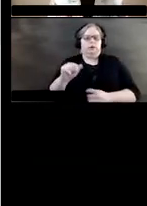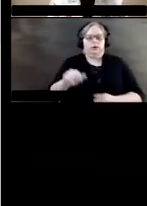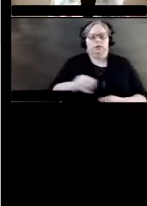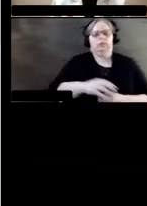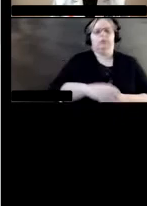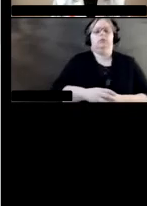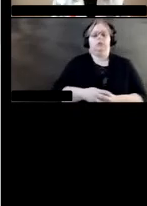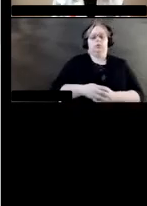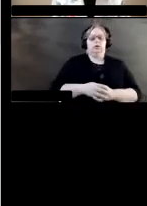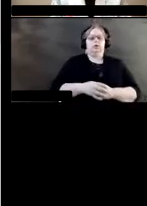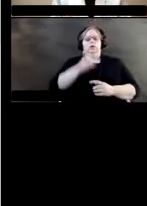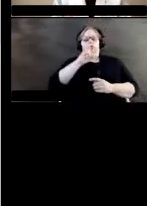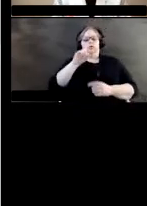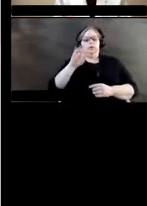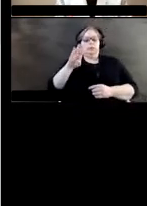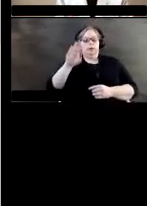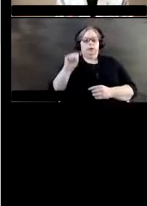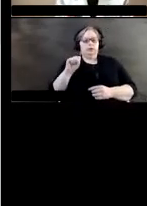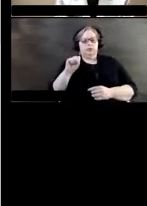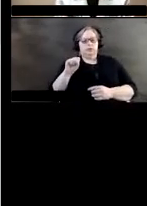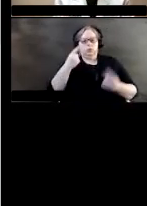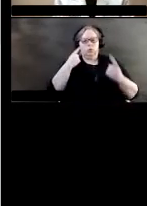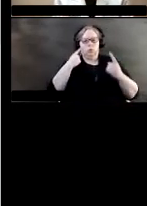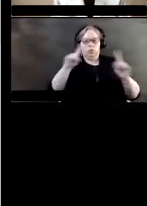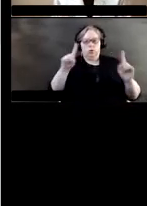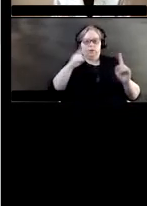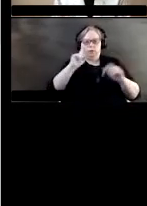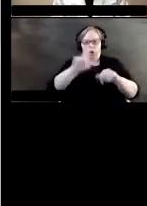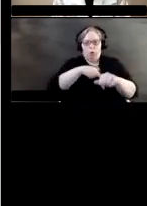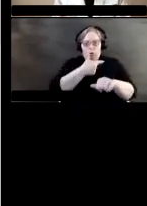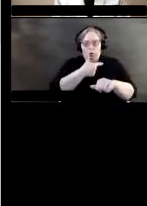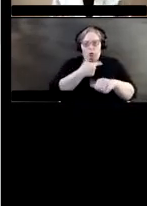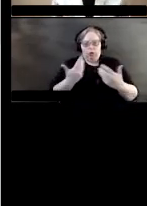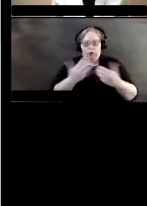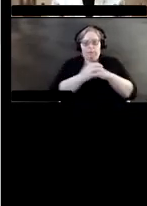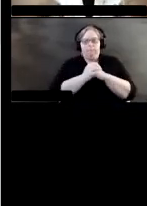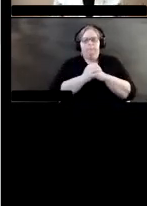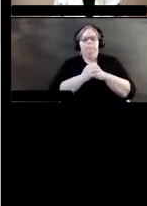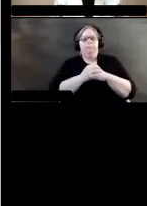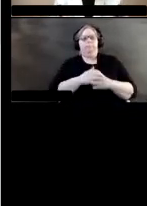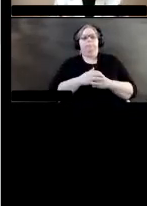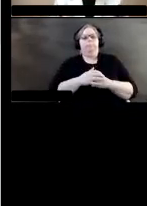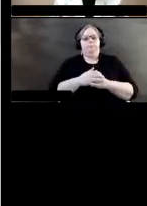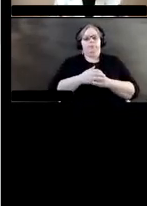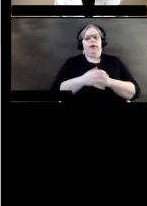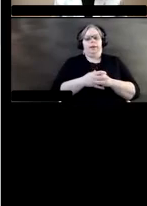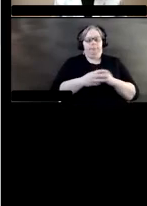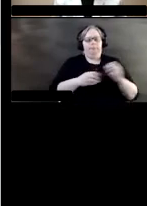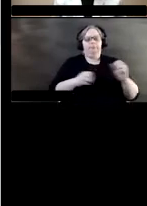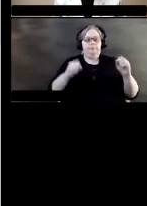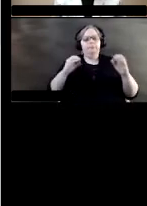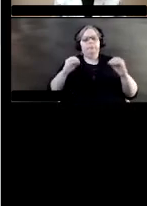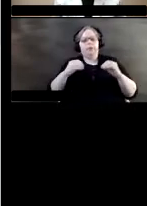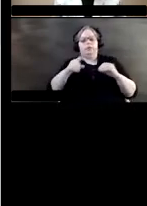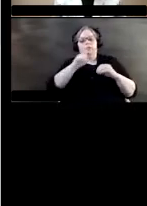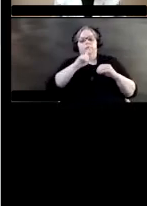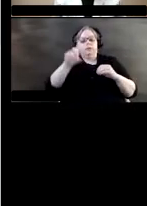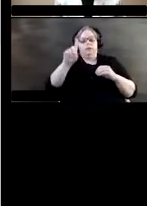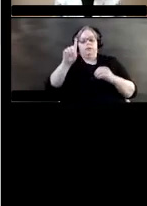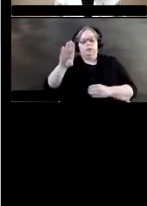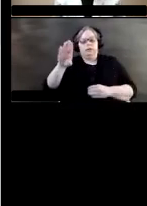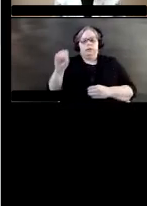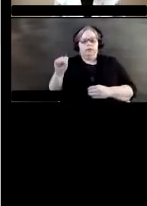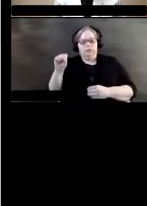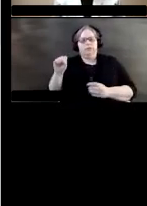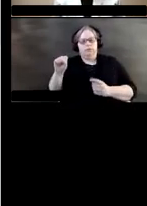for how long? Number of years? Yeah. And again, I have people who have had DBS and